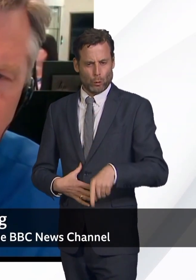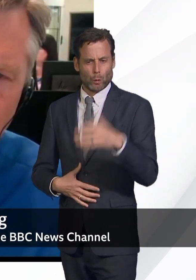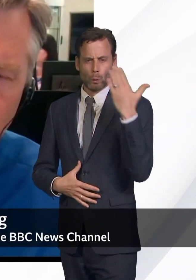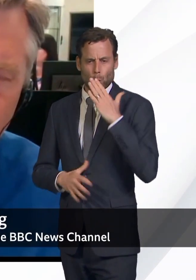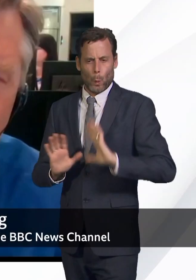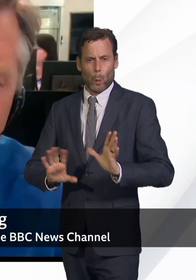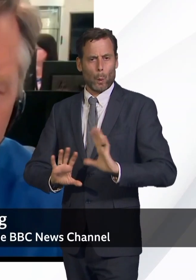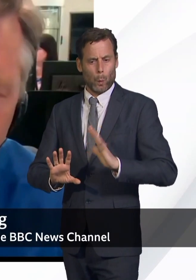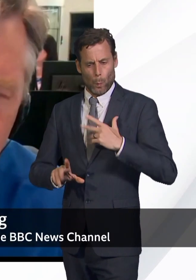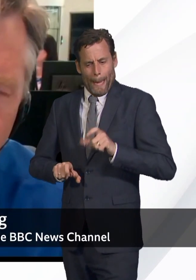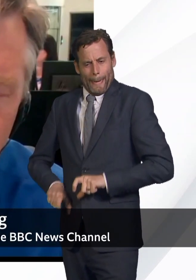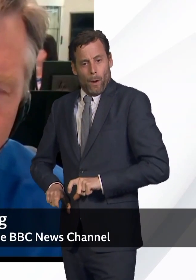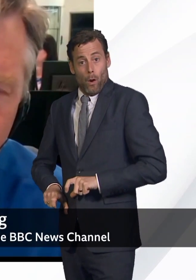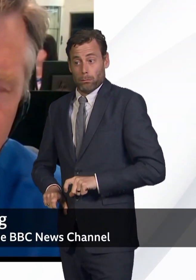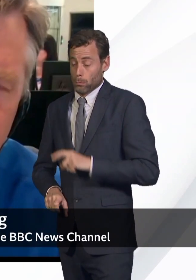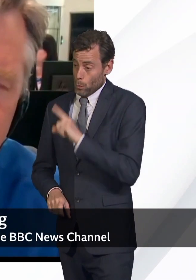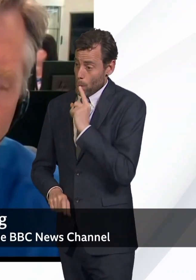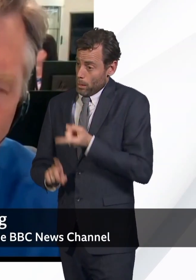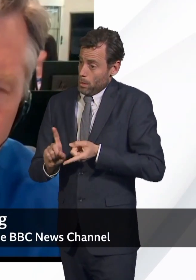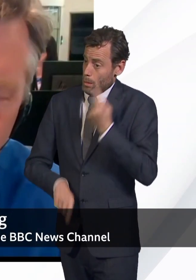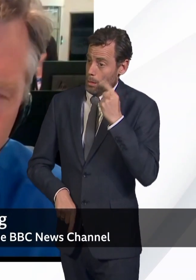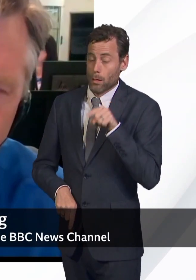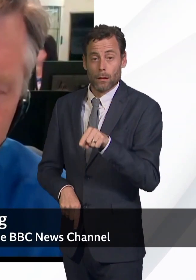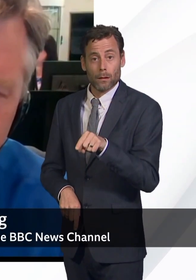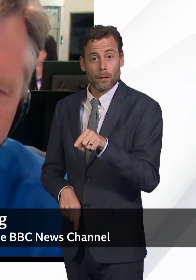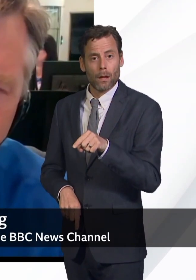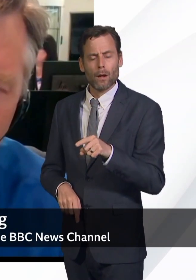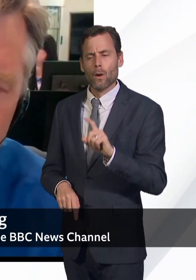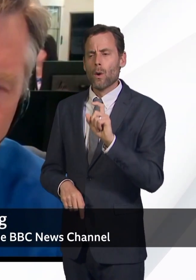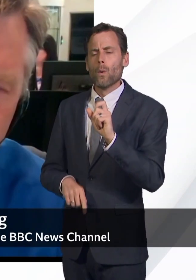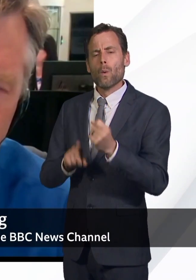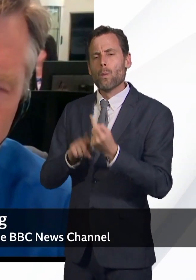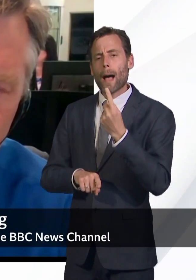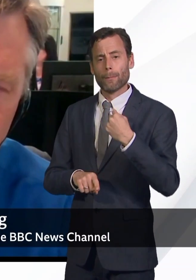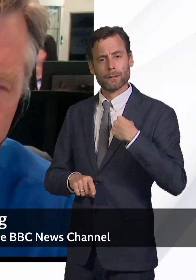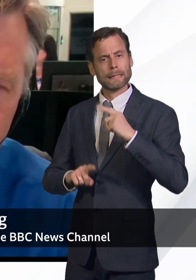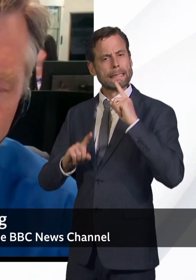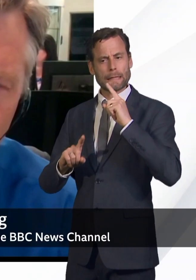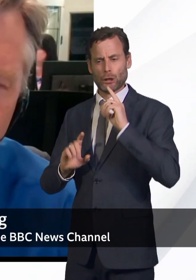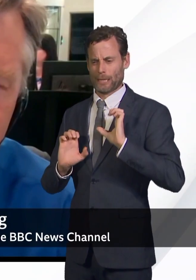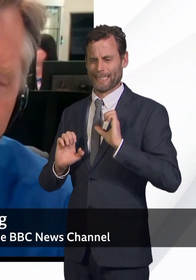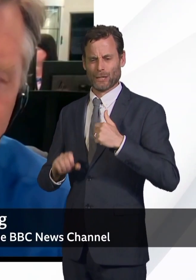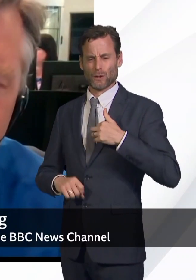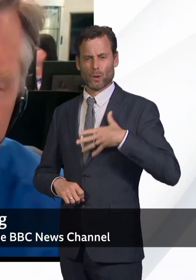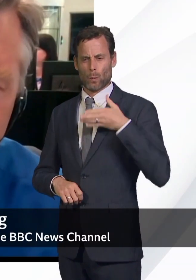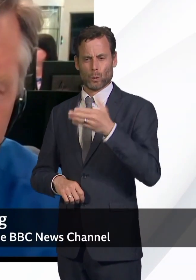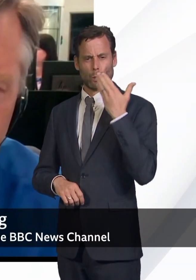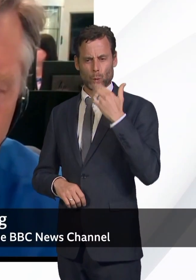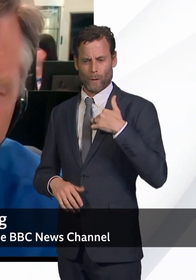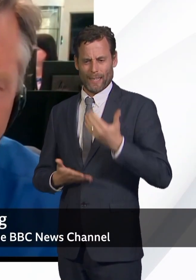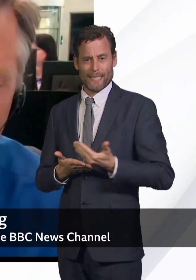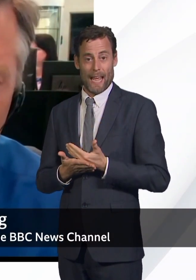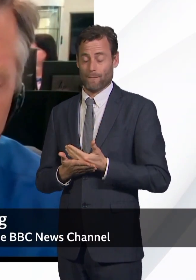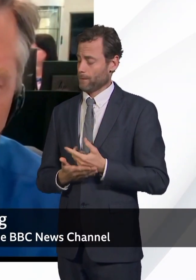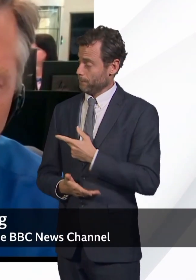school because they're worried. Will the same apply to staff if they are concerned about what is happening in schools next month, or will they simply be